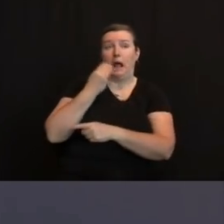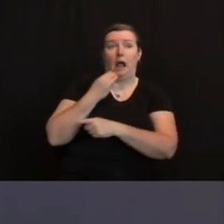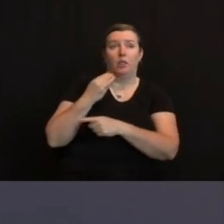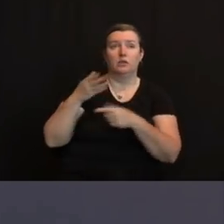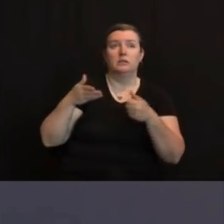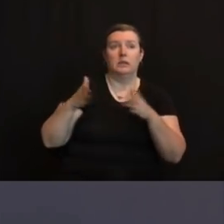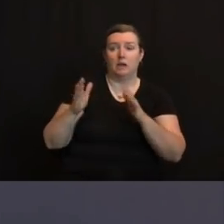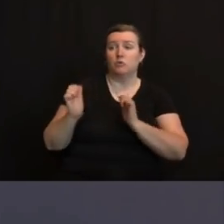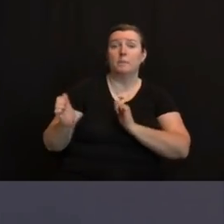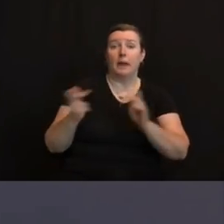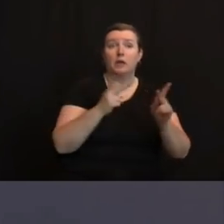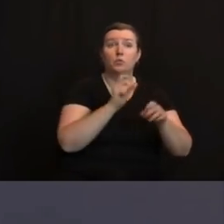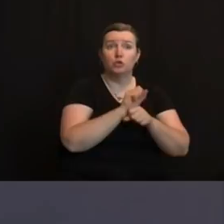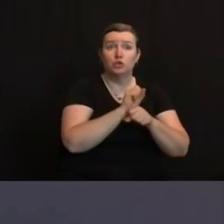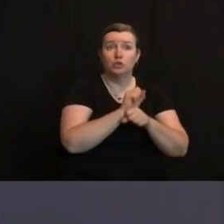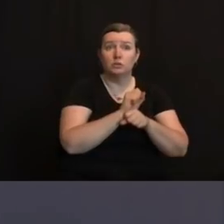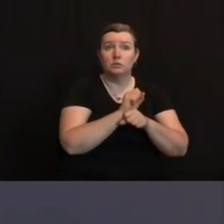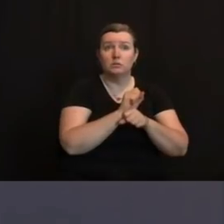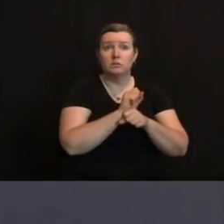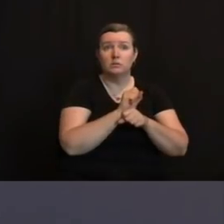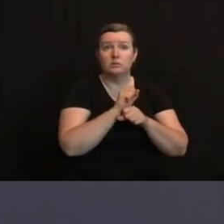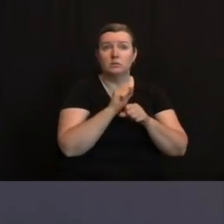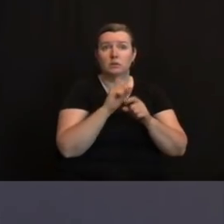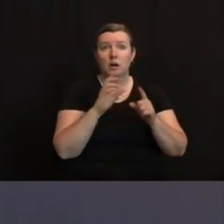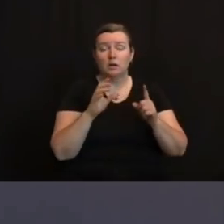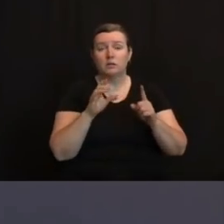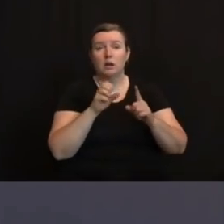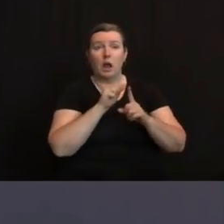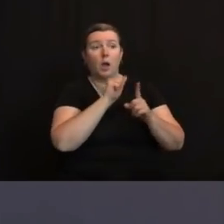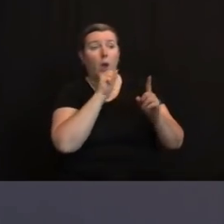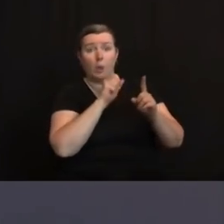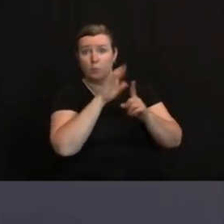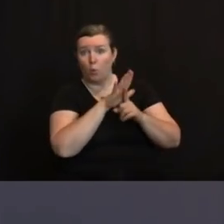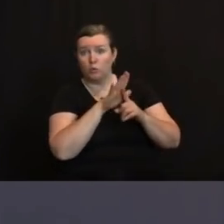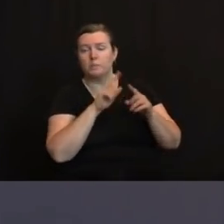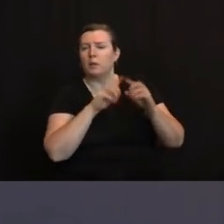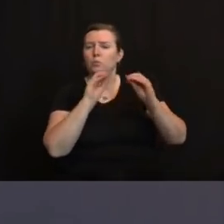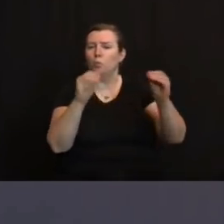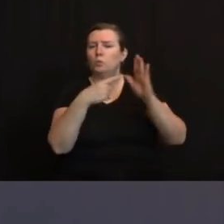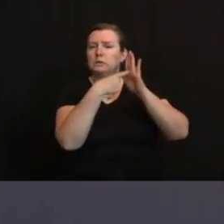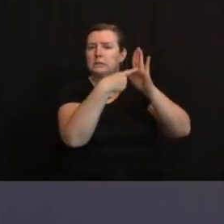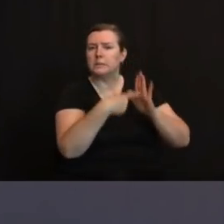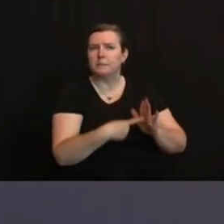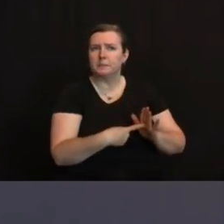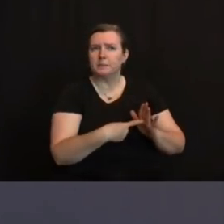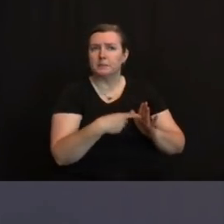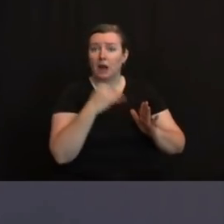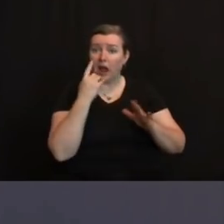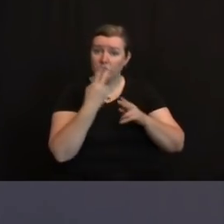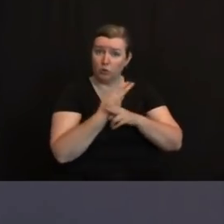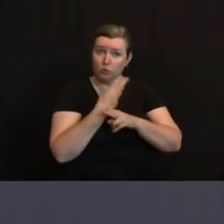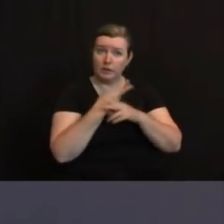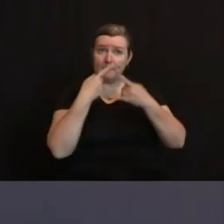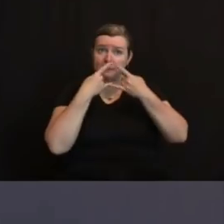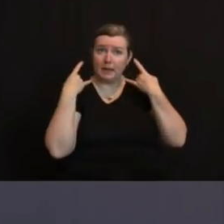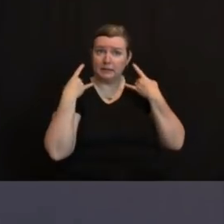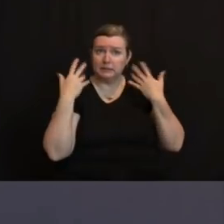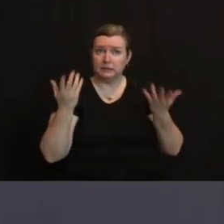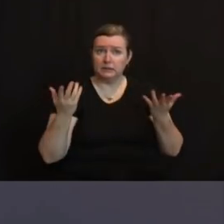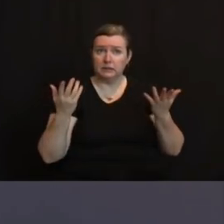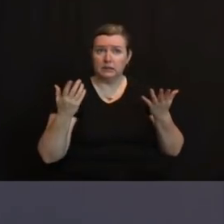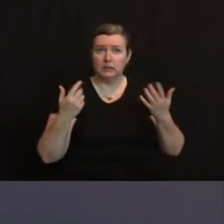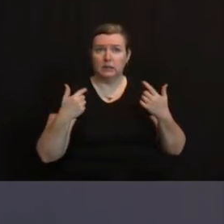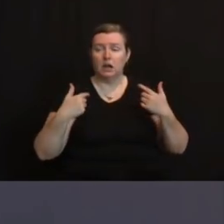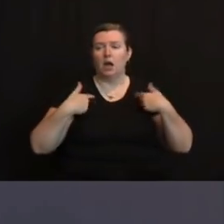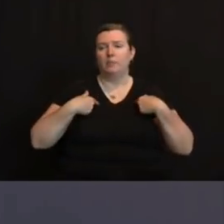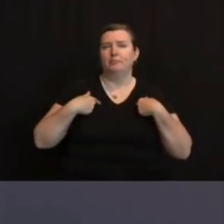been exposed but who are asymptomatic if they wear masks. What do you think about that? I don't have a comment specific to Monmouth